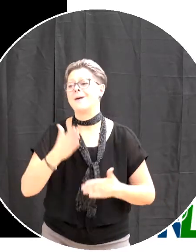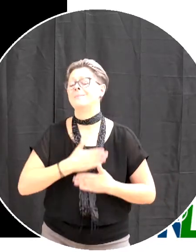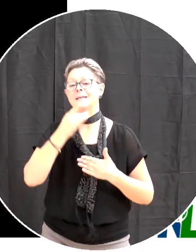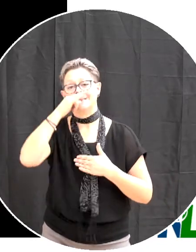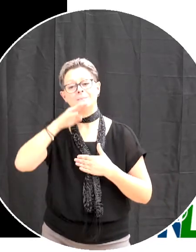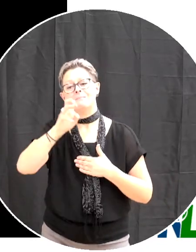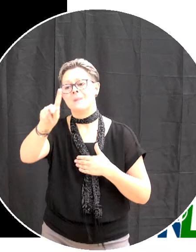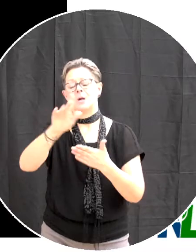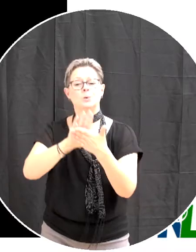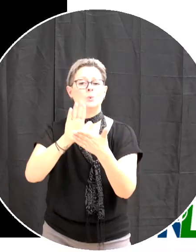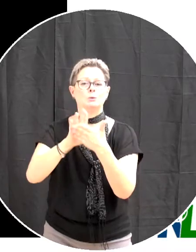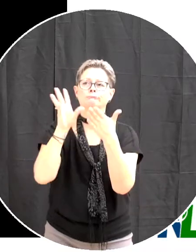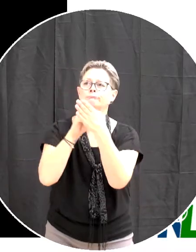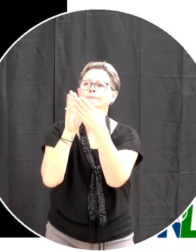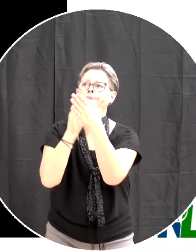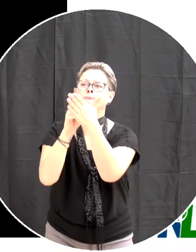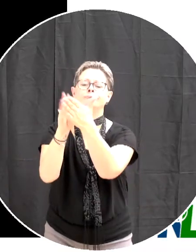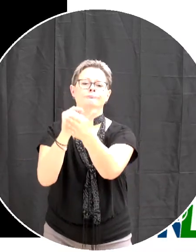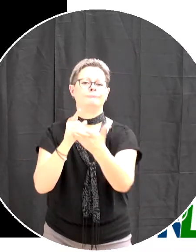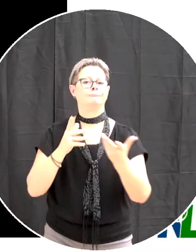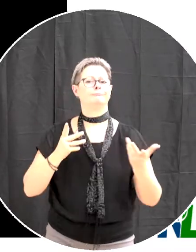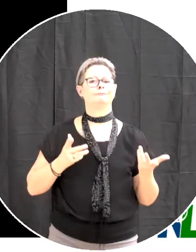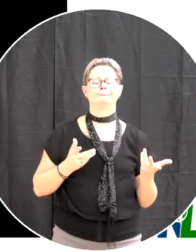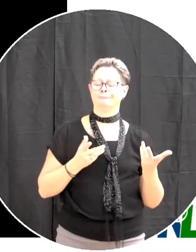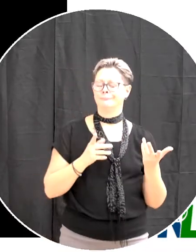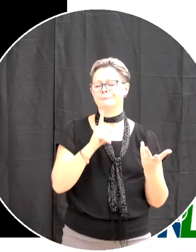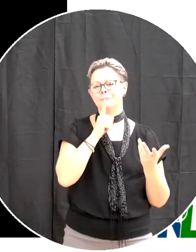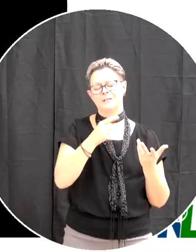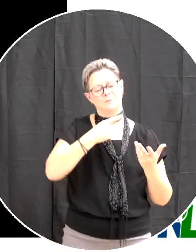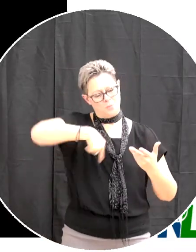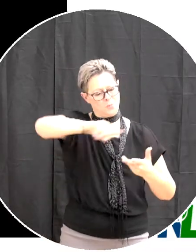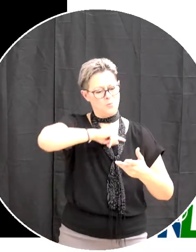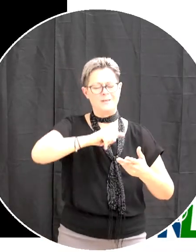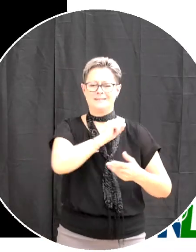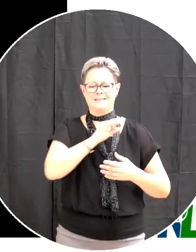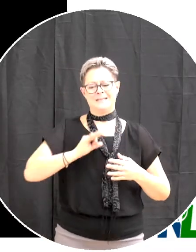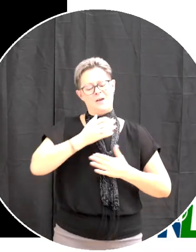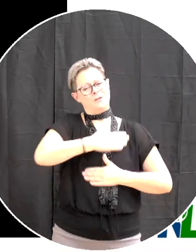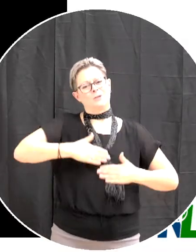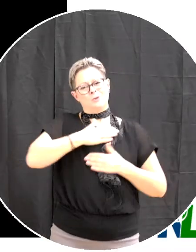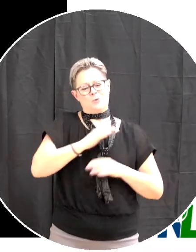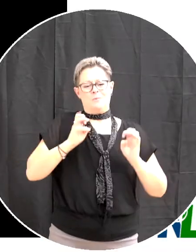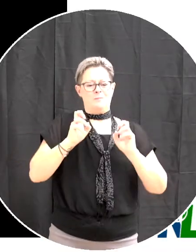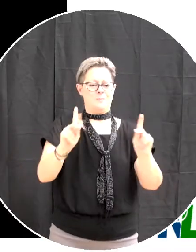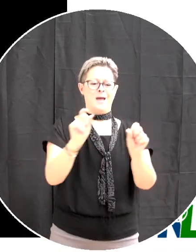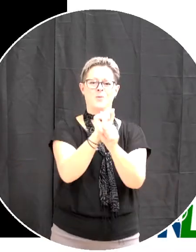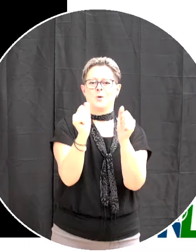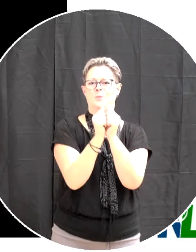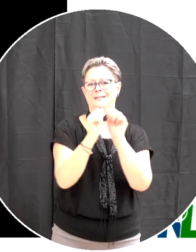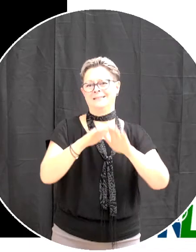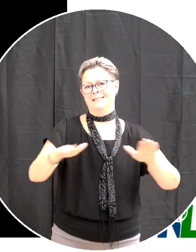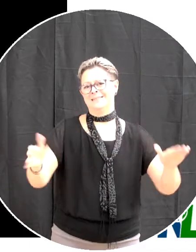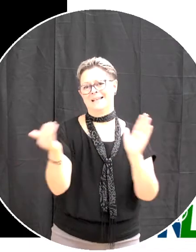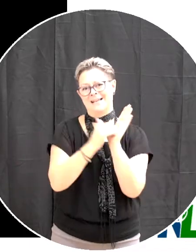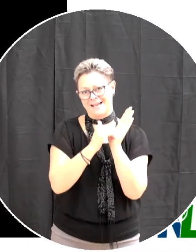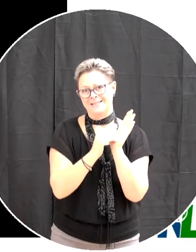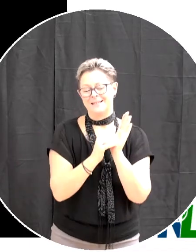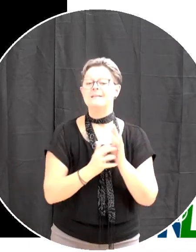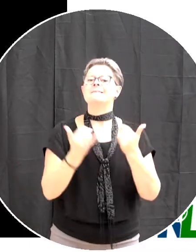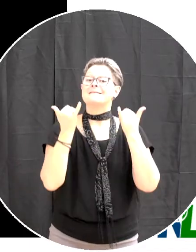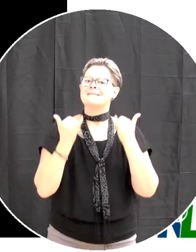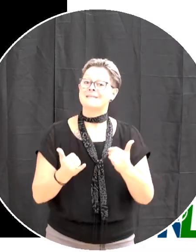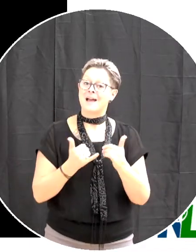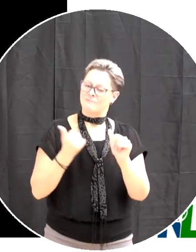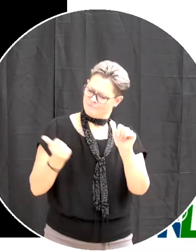in school. And we're delighted to be back at work with our kids as well. So now I want to take you down to one of